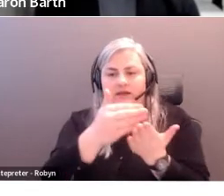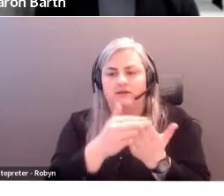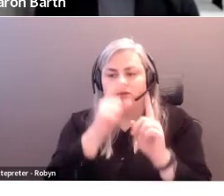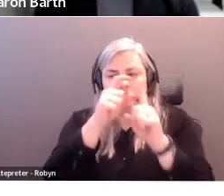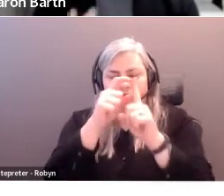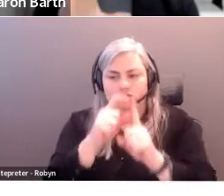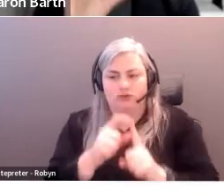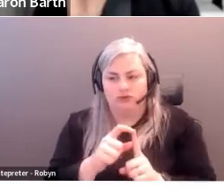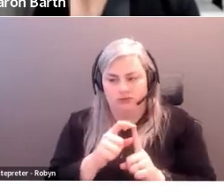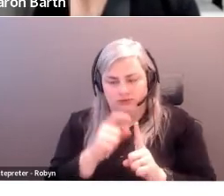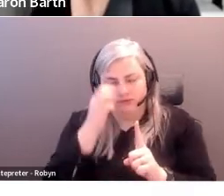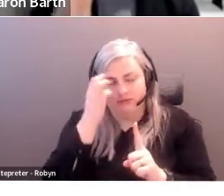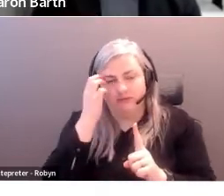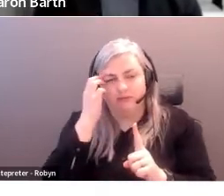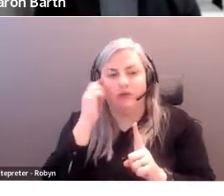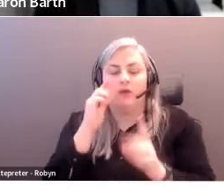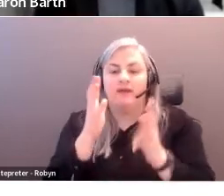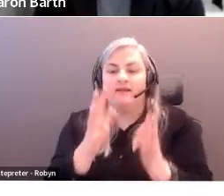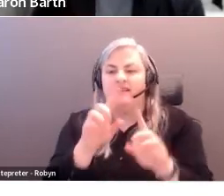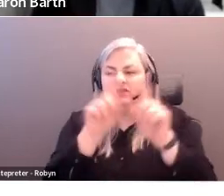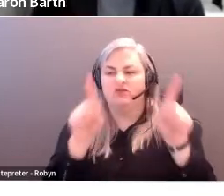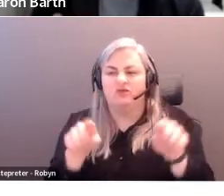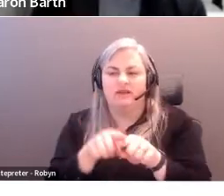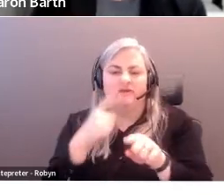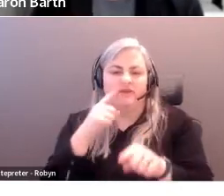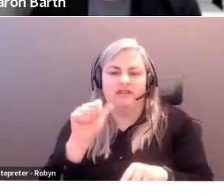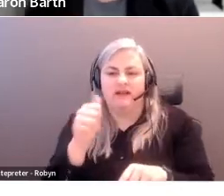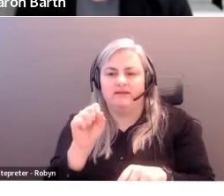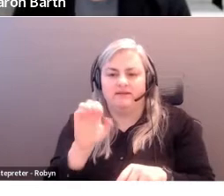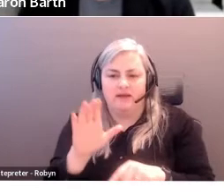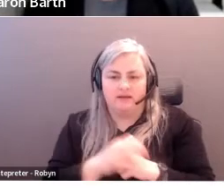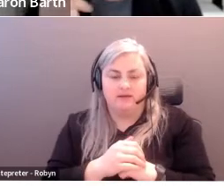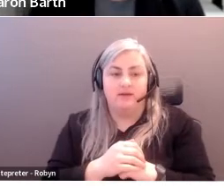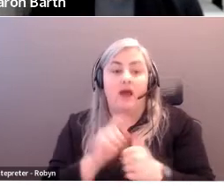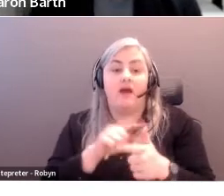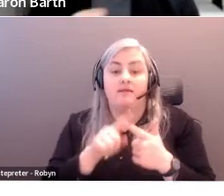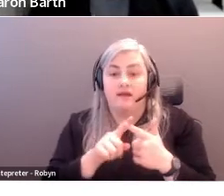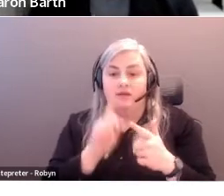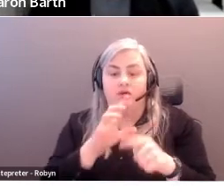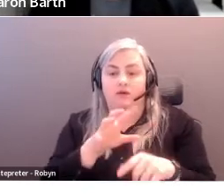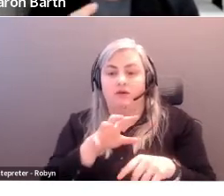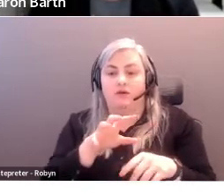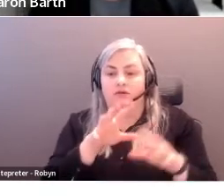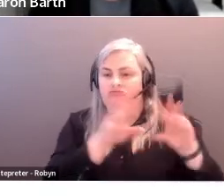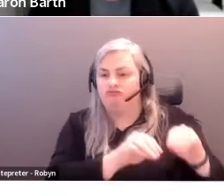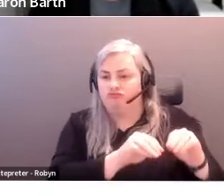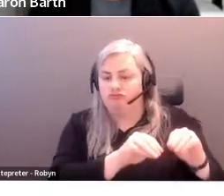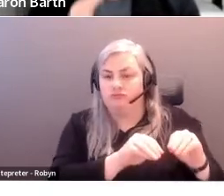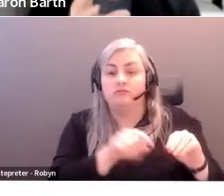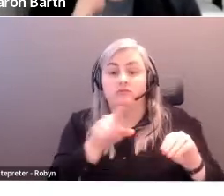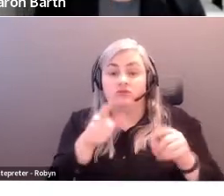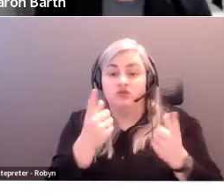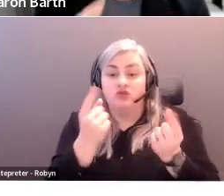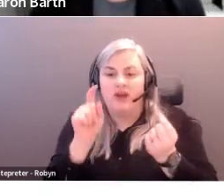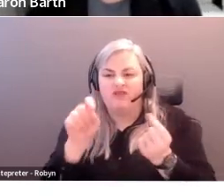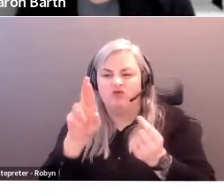I'm going to leave it on the screen for 10 seconds, and then I'm going to take it away. And your job is to recreate the list. Now,